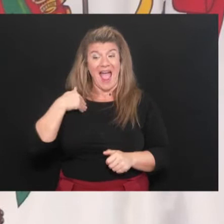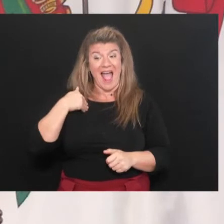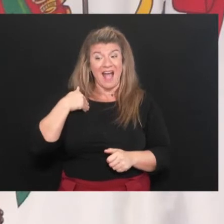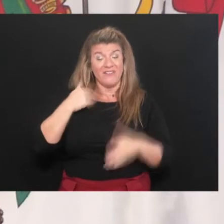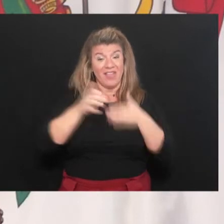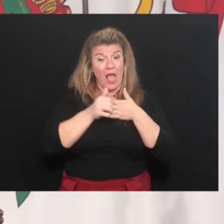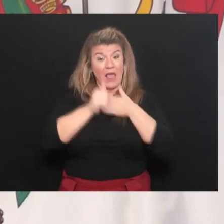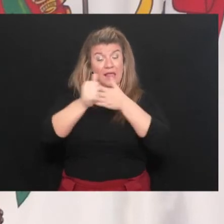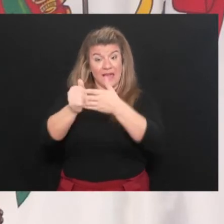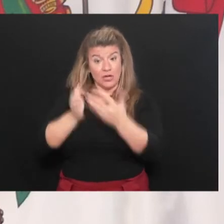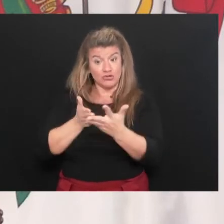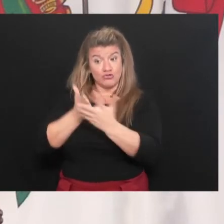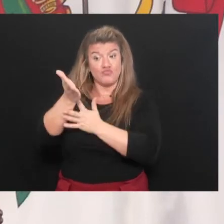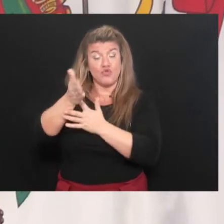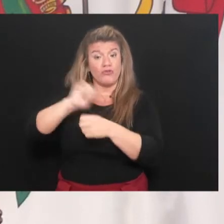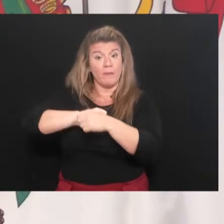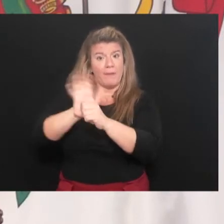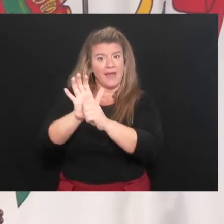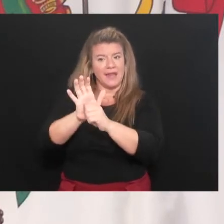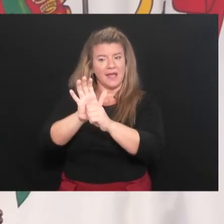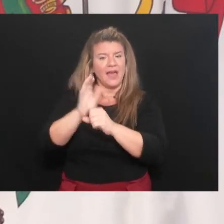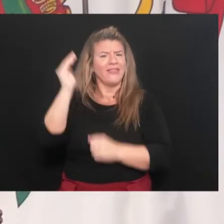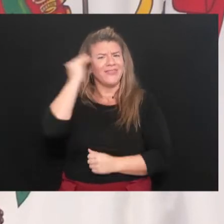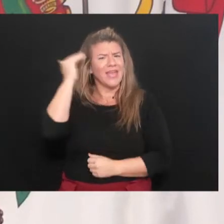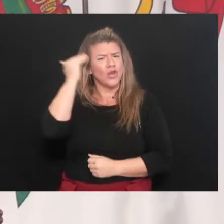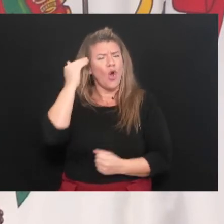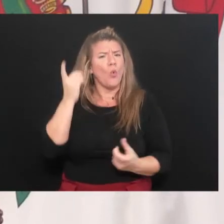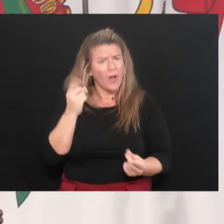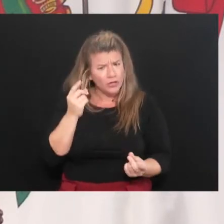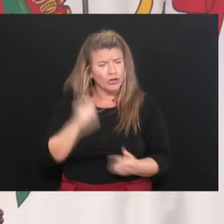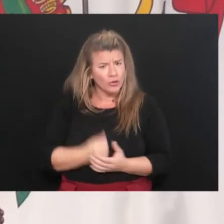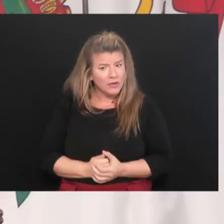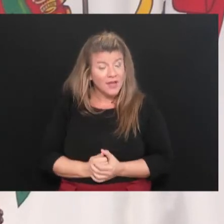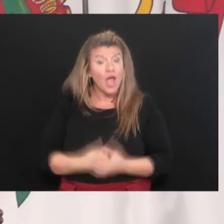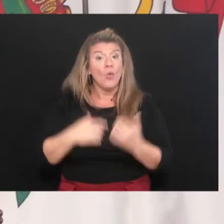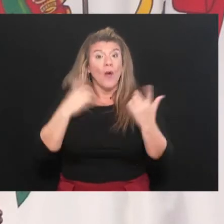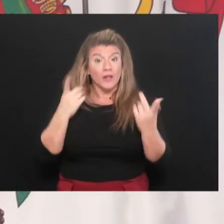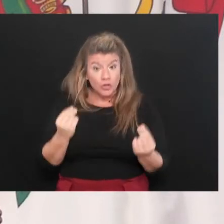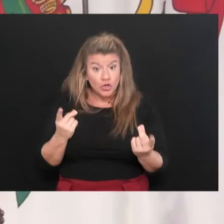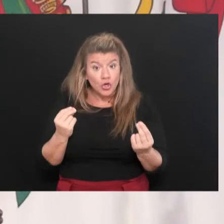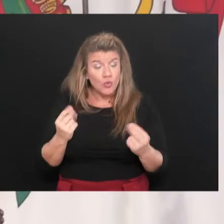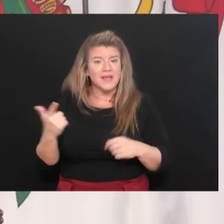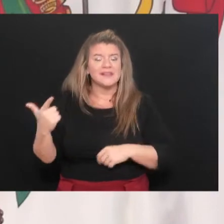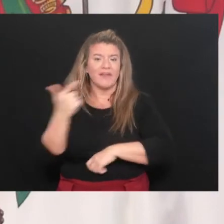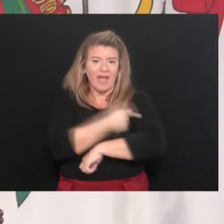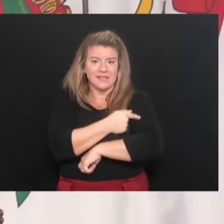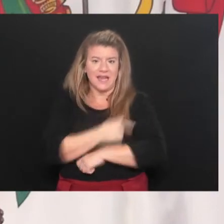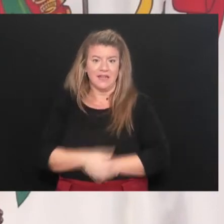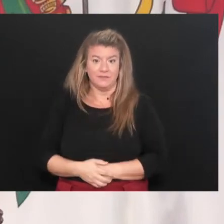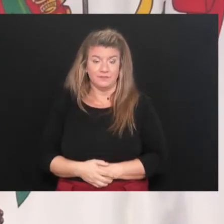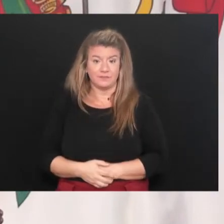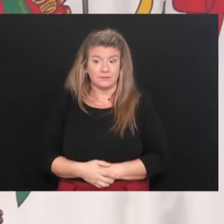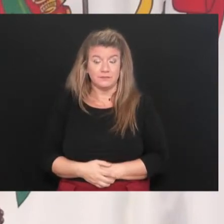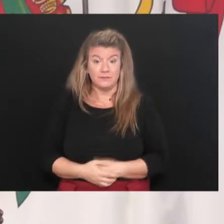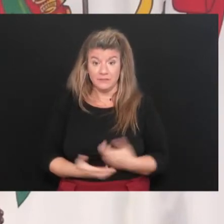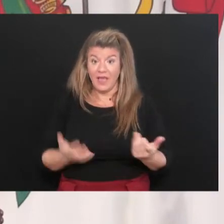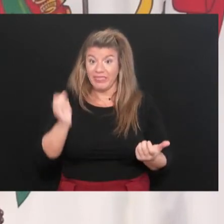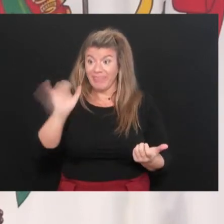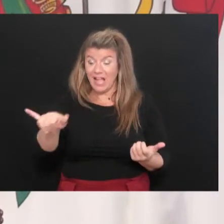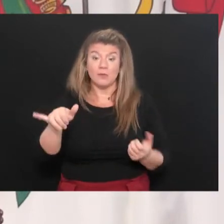this pandemic know what to do. And what to do is get vaccinated. That's what to